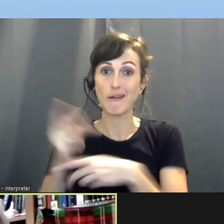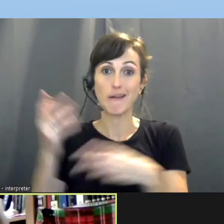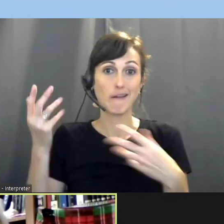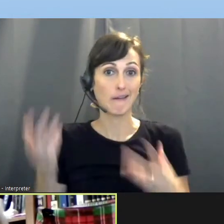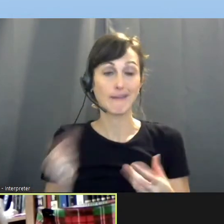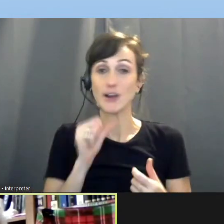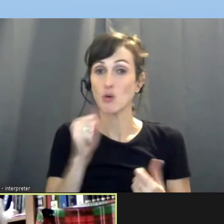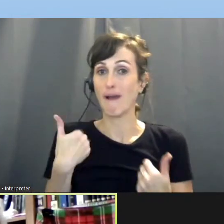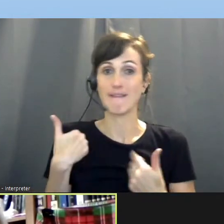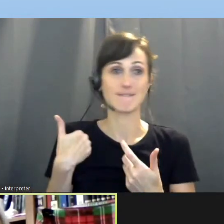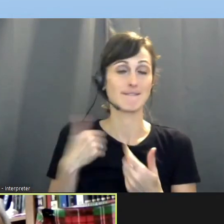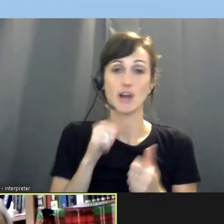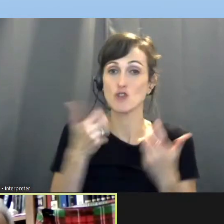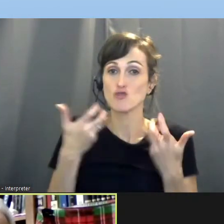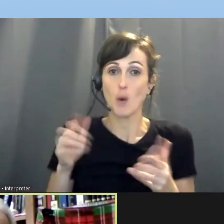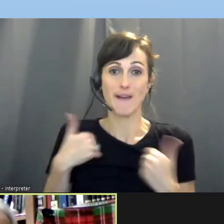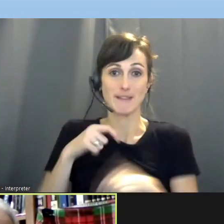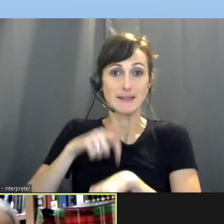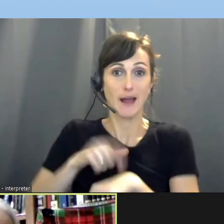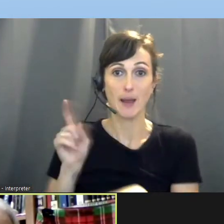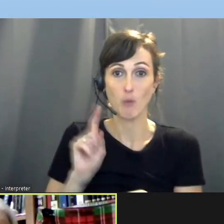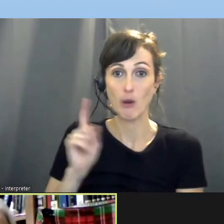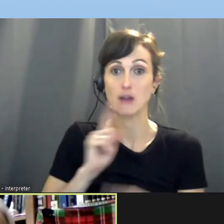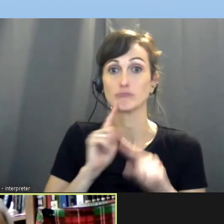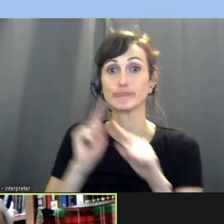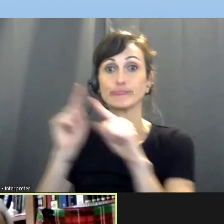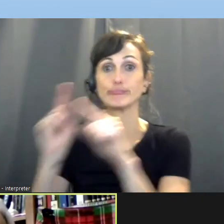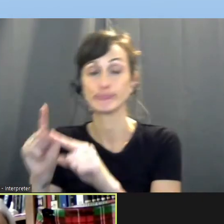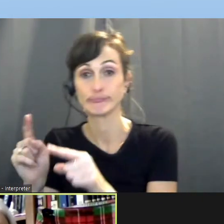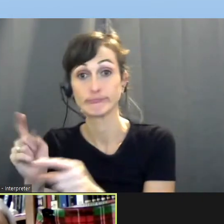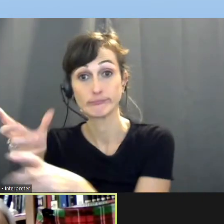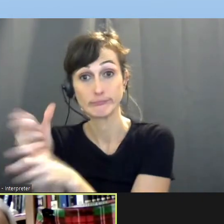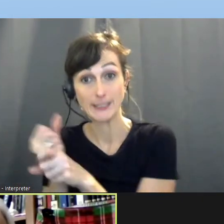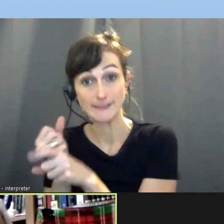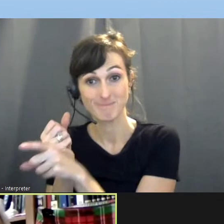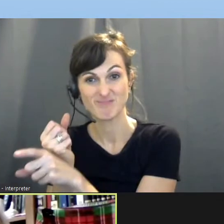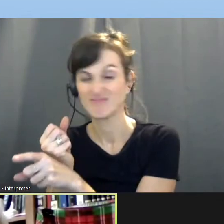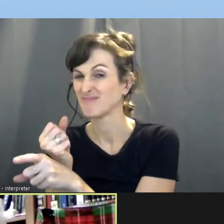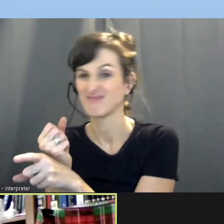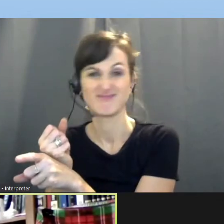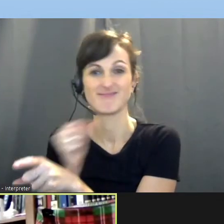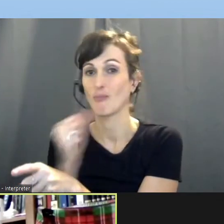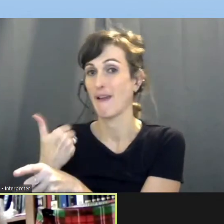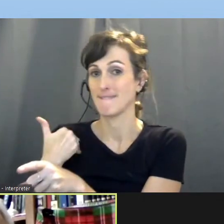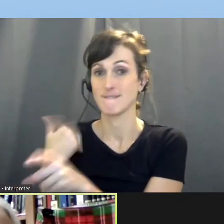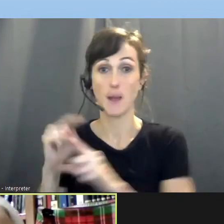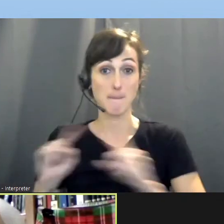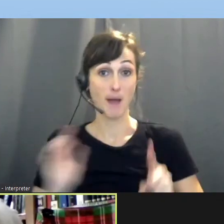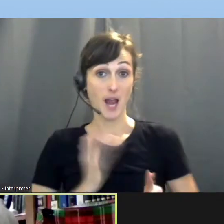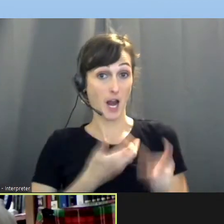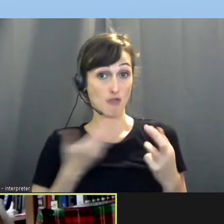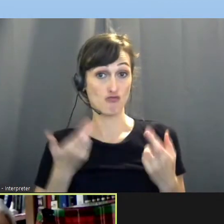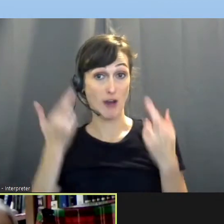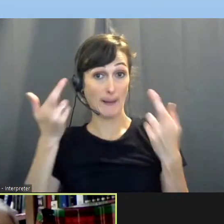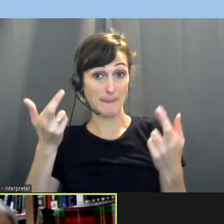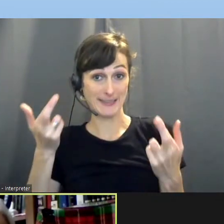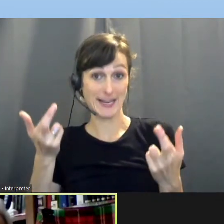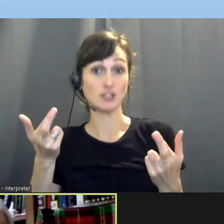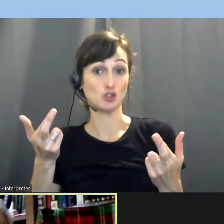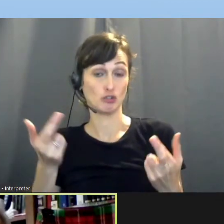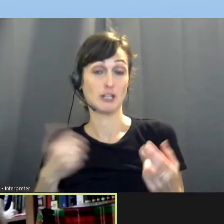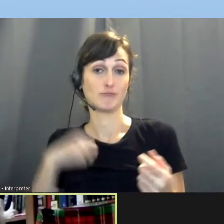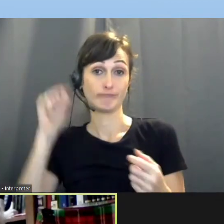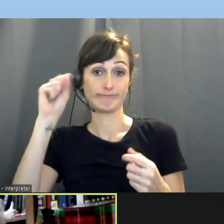get something and that particular vendor doesn't have it. But that's our recommendation, and